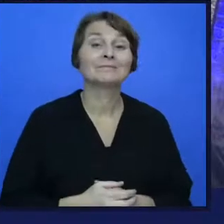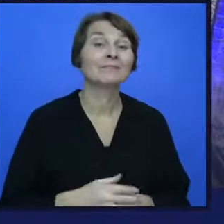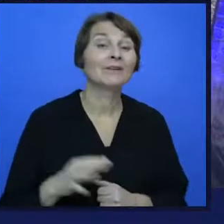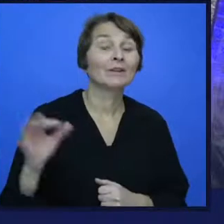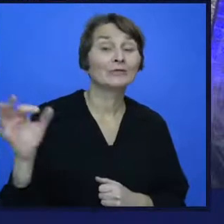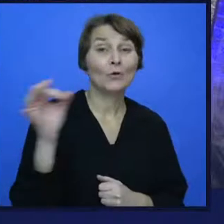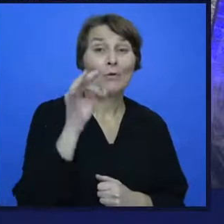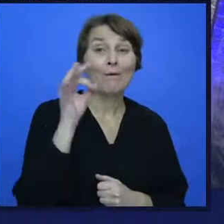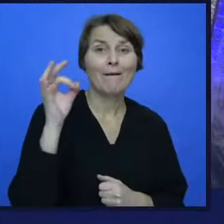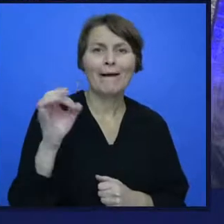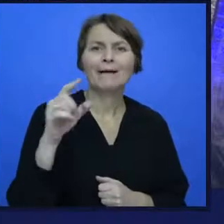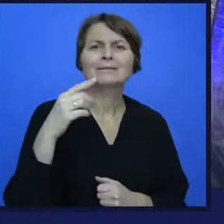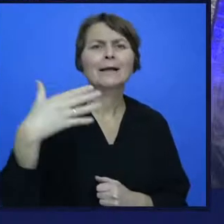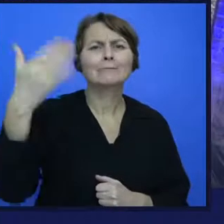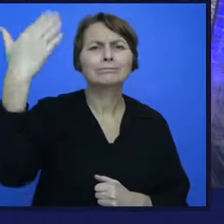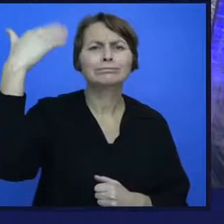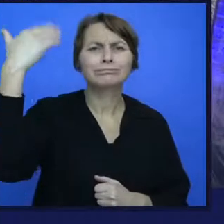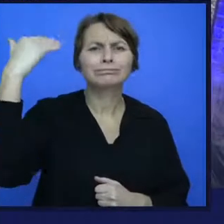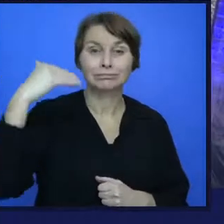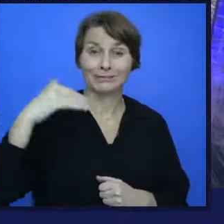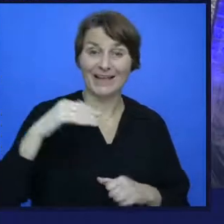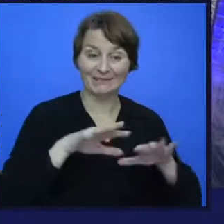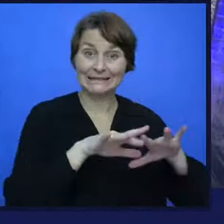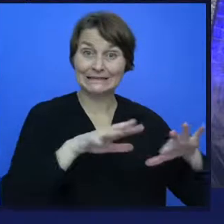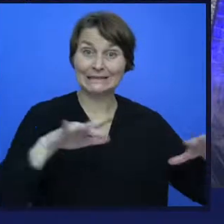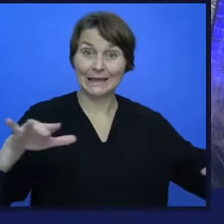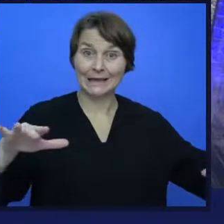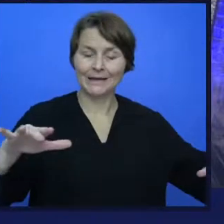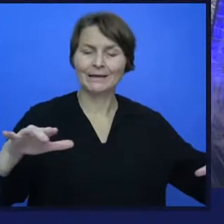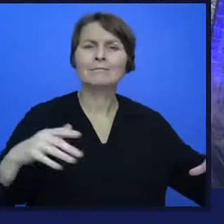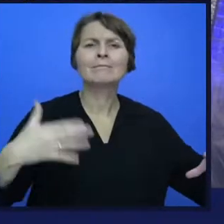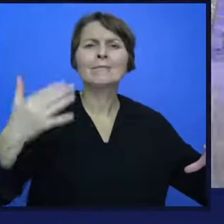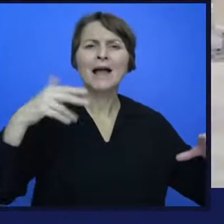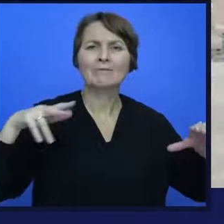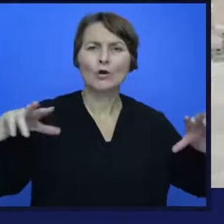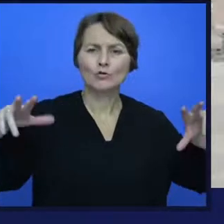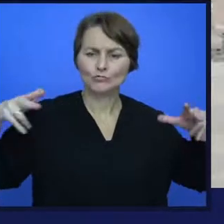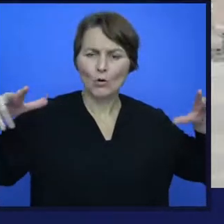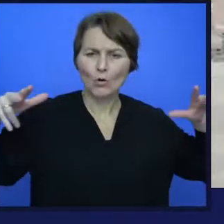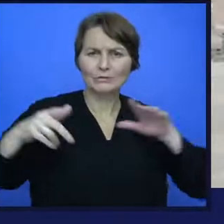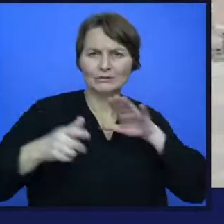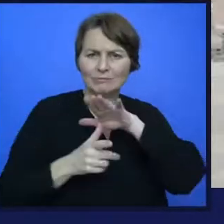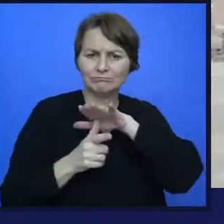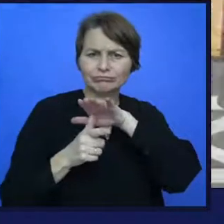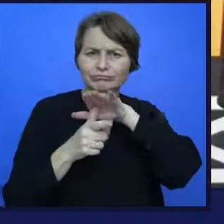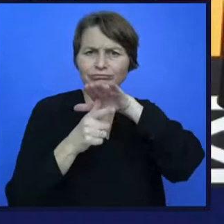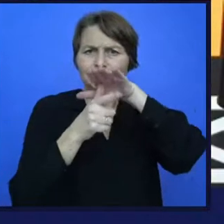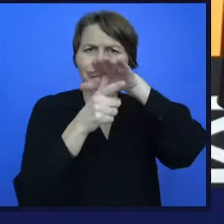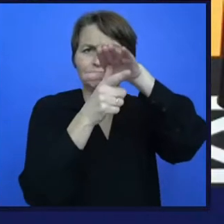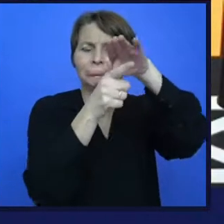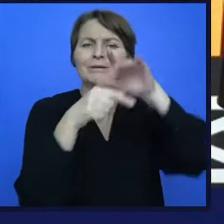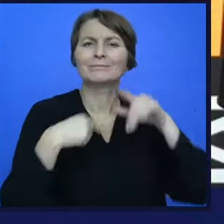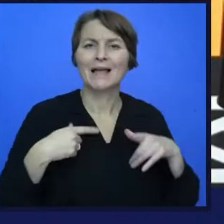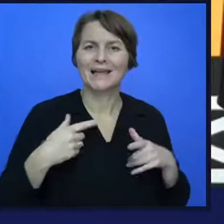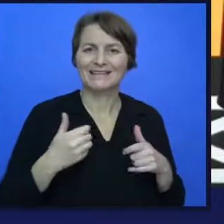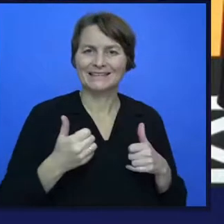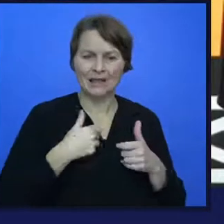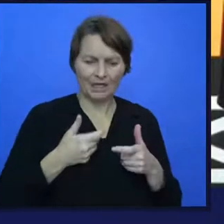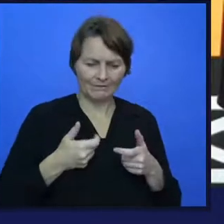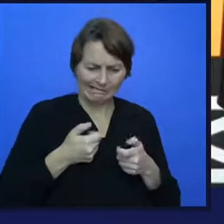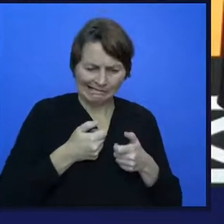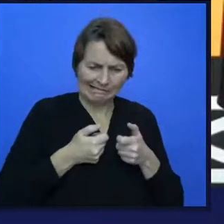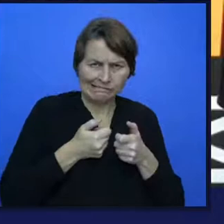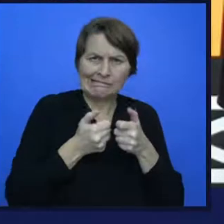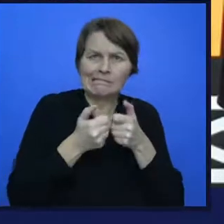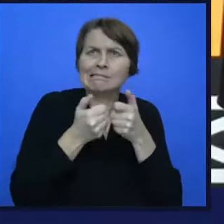out to sea were man-controlled or operator-controlled, sorry, and you had this drone that would go out and survey